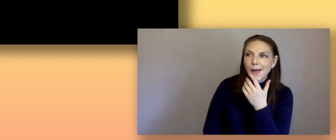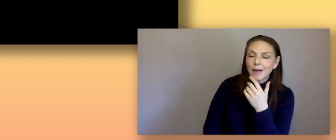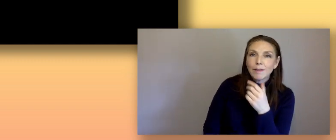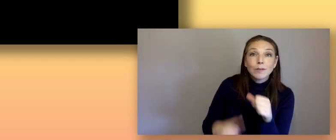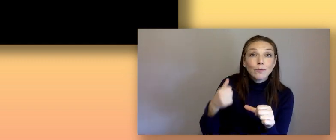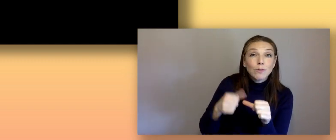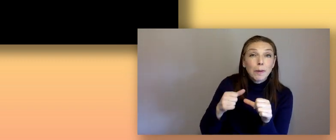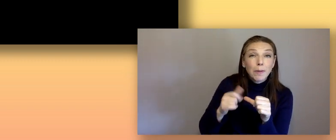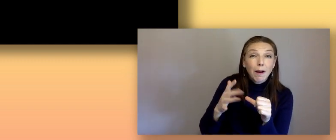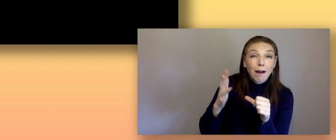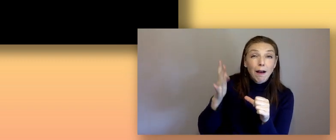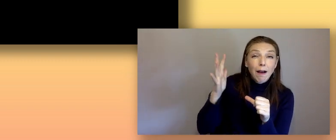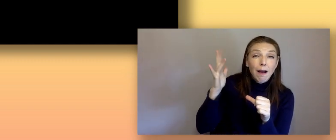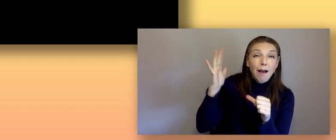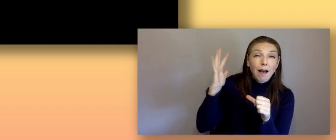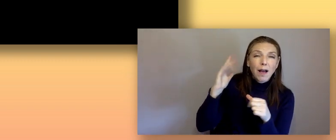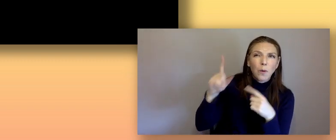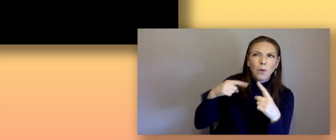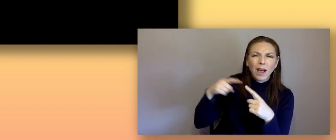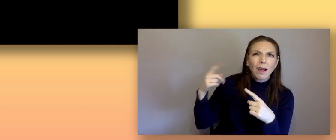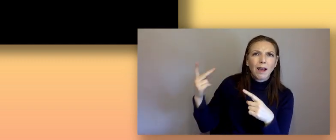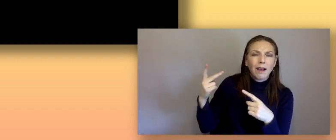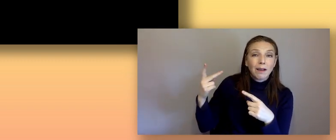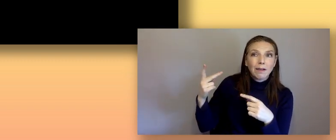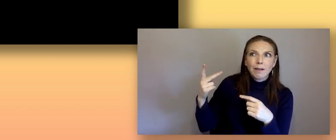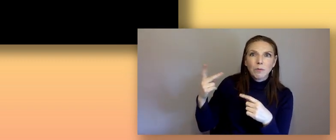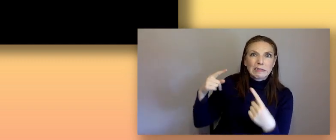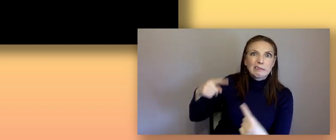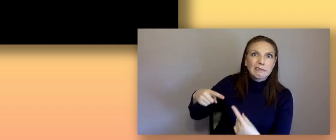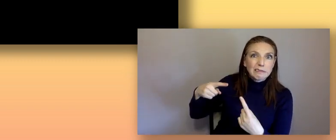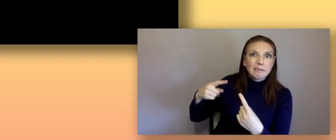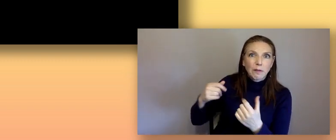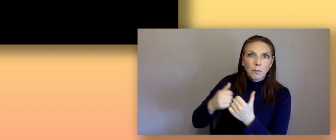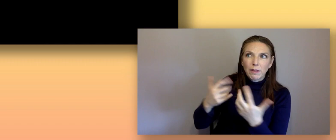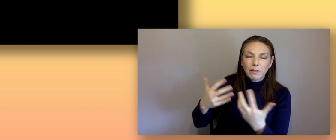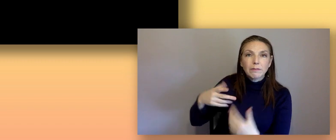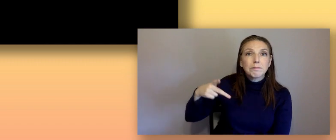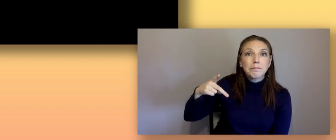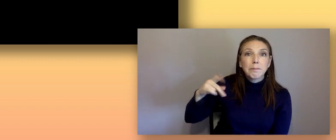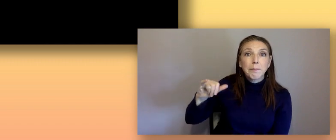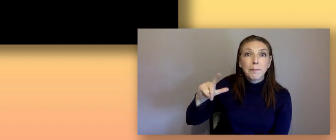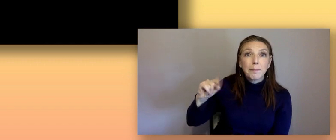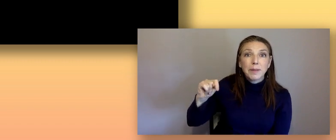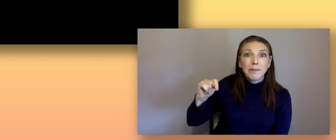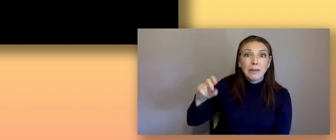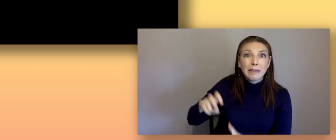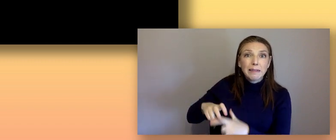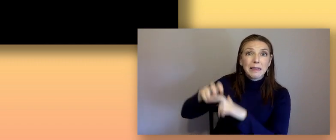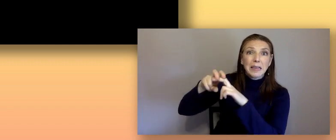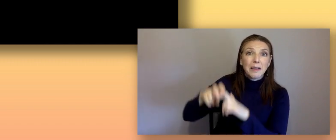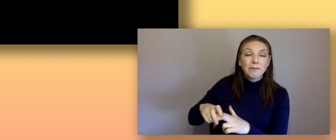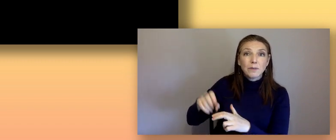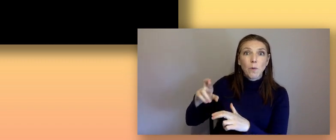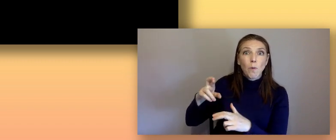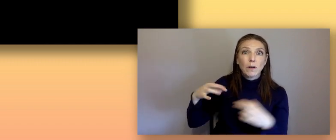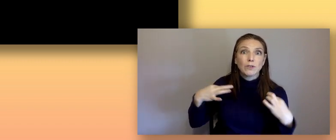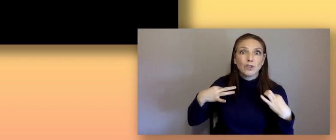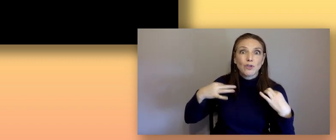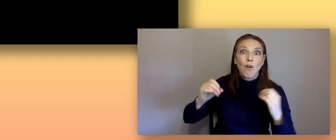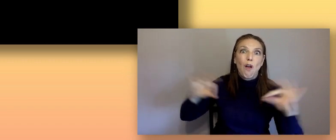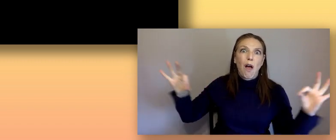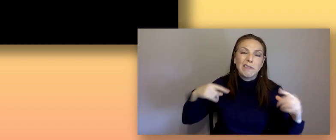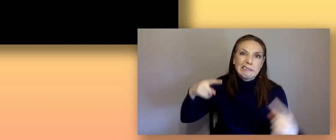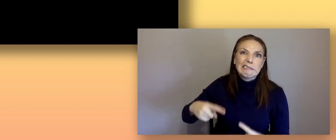Remember in our early months when like the pivot lift or taking off a shirt were the hard